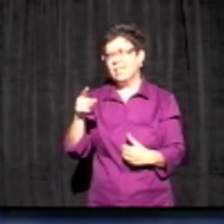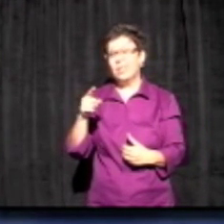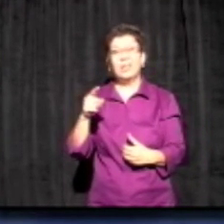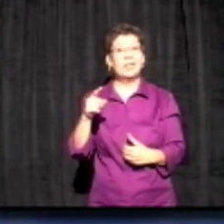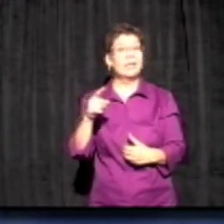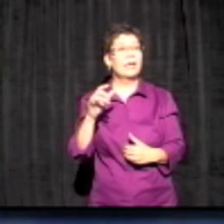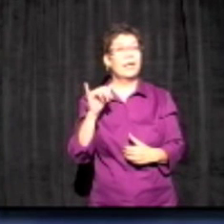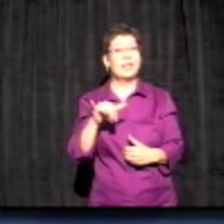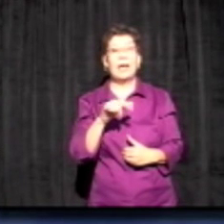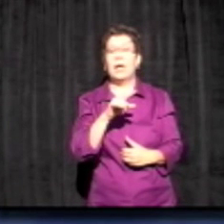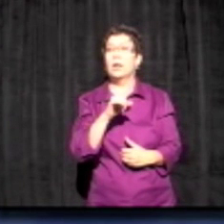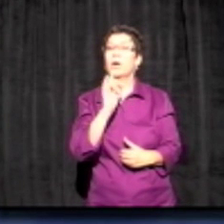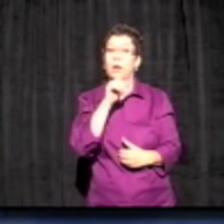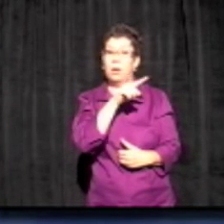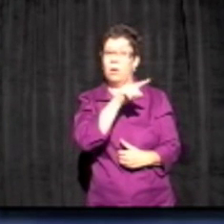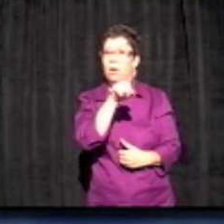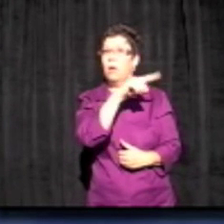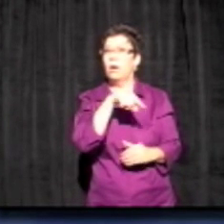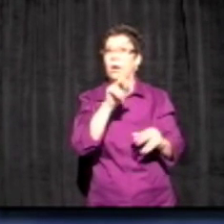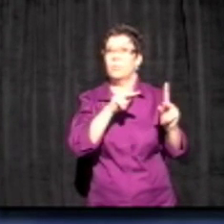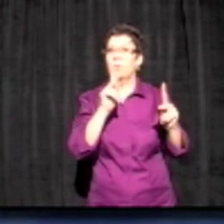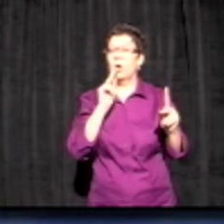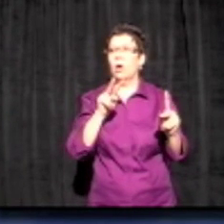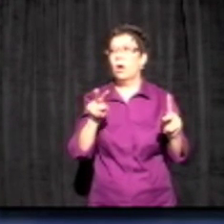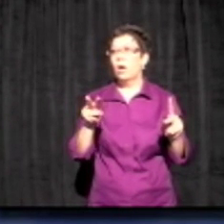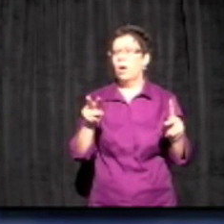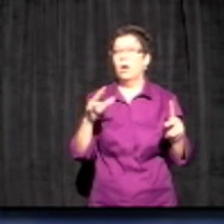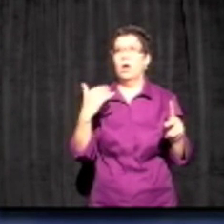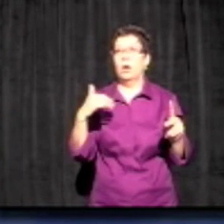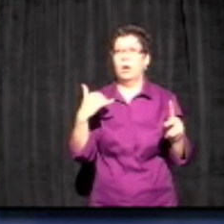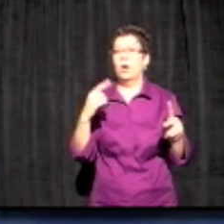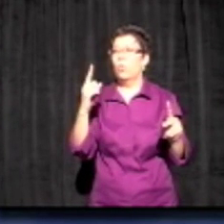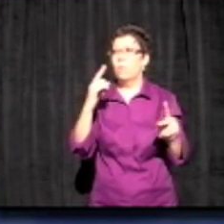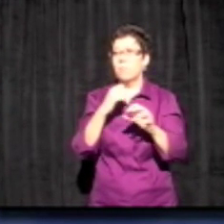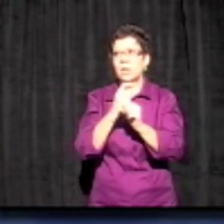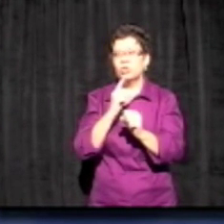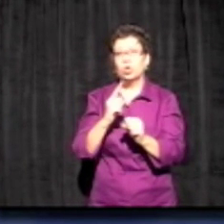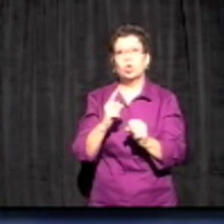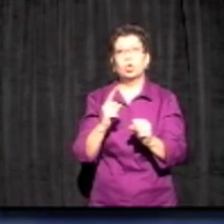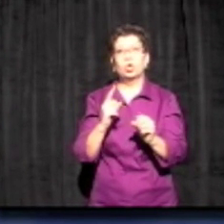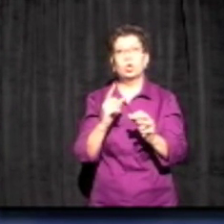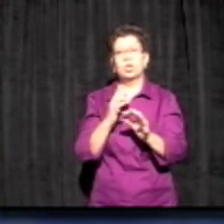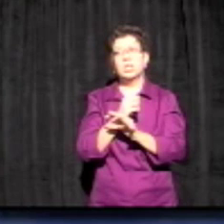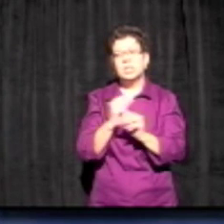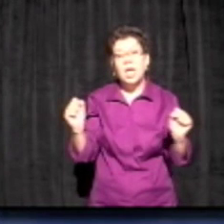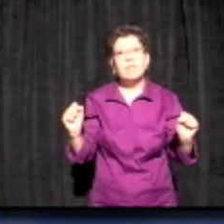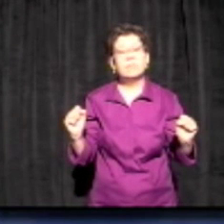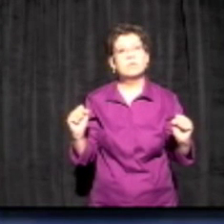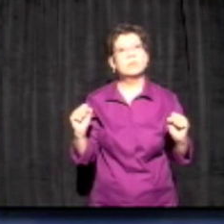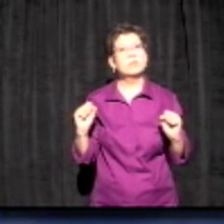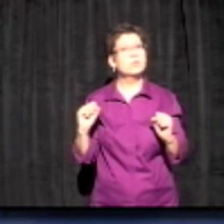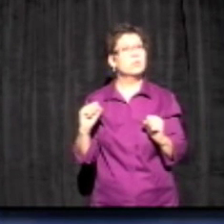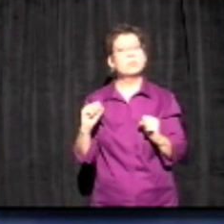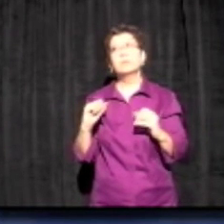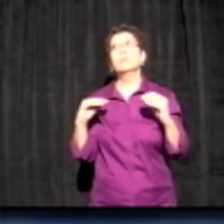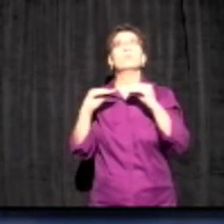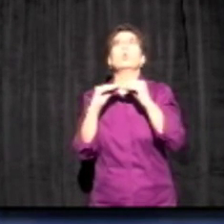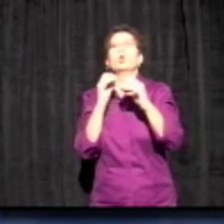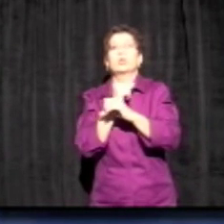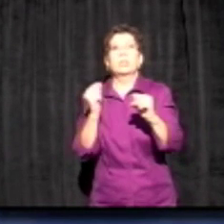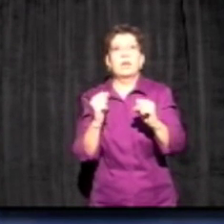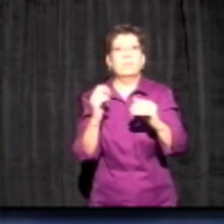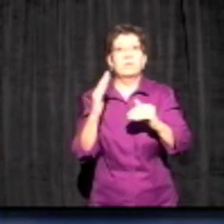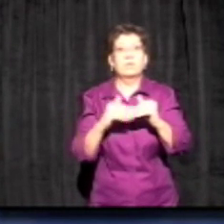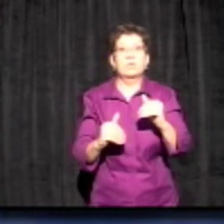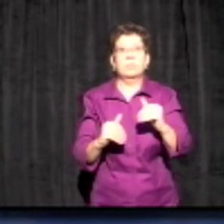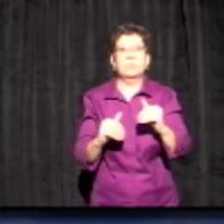disabled community, and especially to the individuals who want to make sure that they're extra safe. And